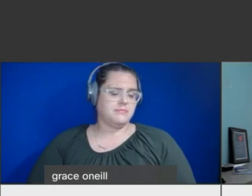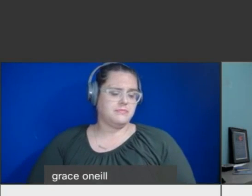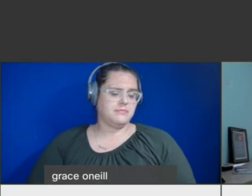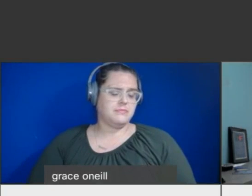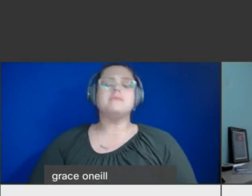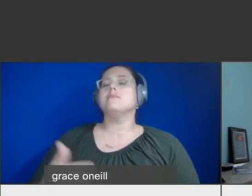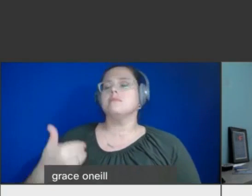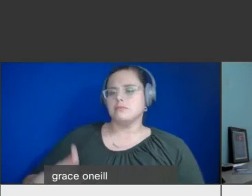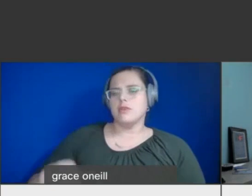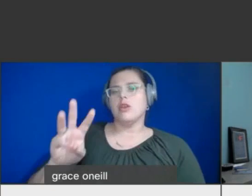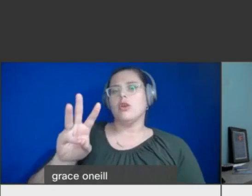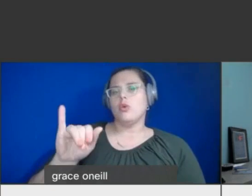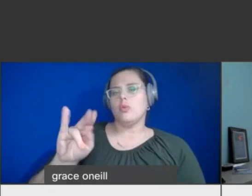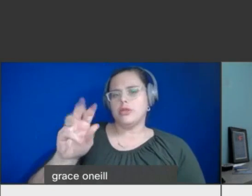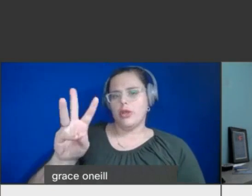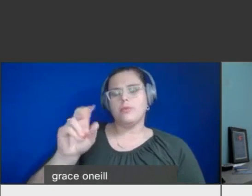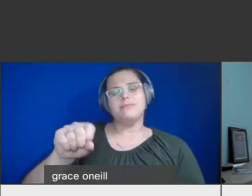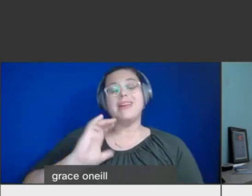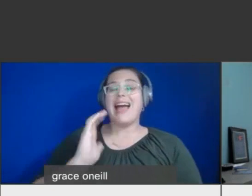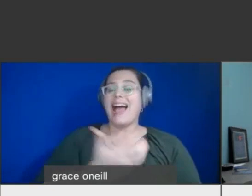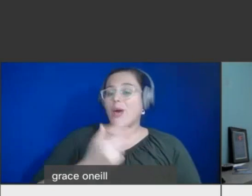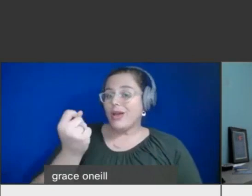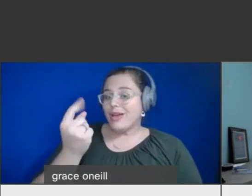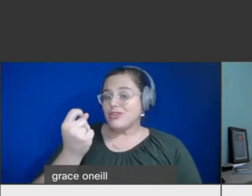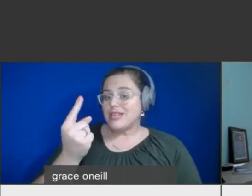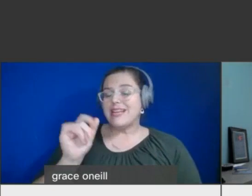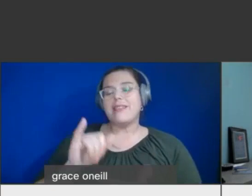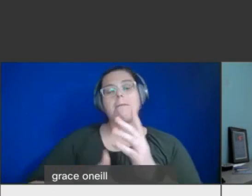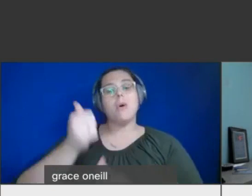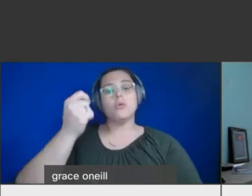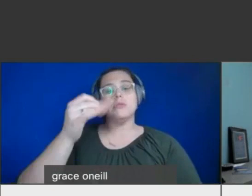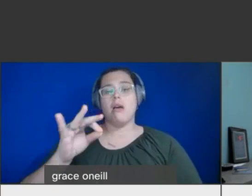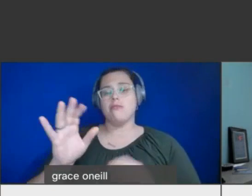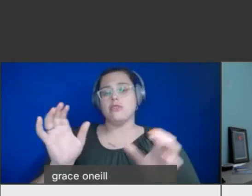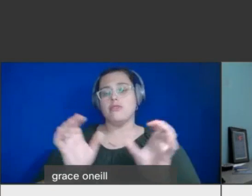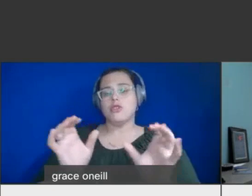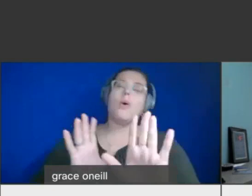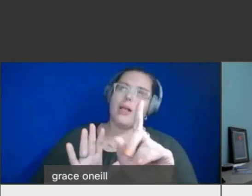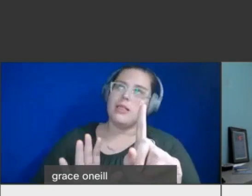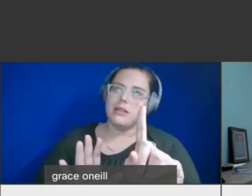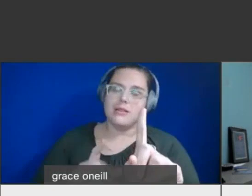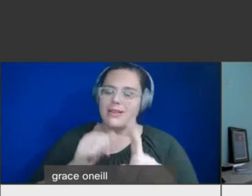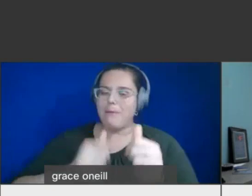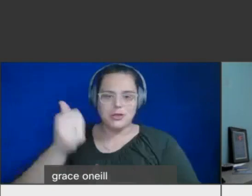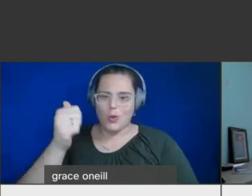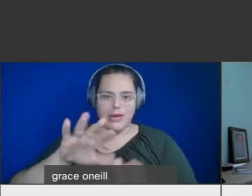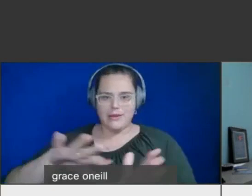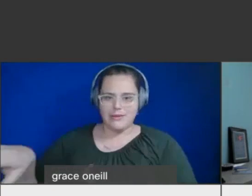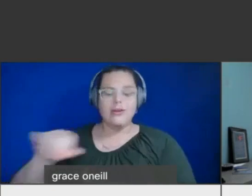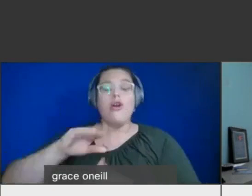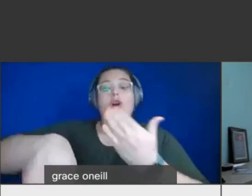So it was our understanding that the majority of the certification, well, all of the certification process